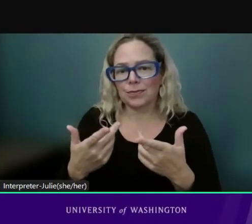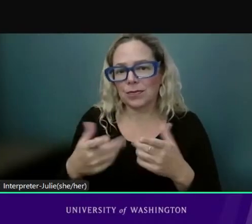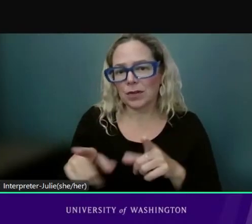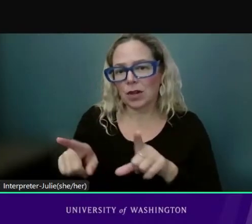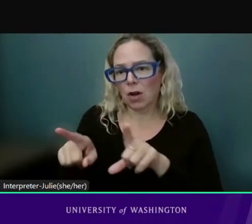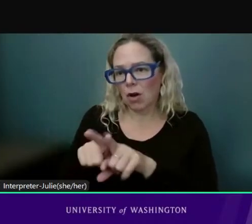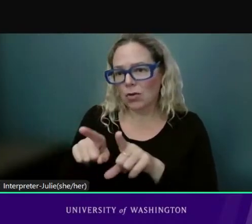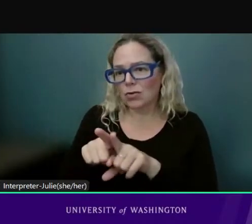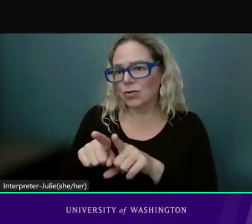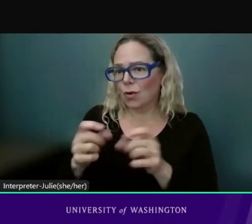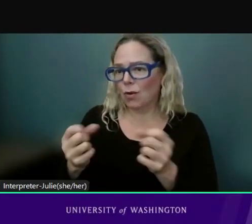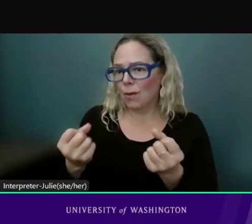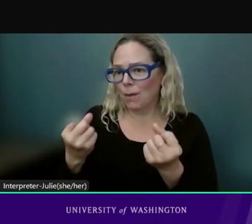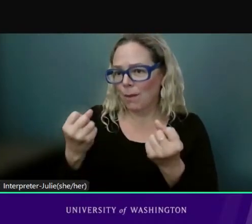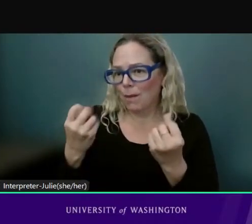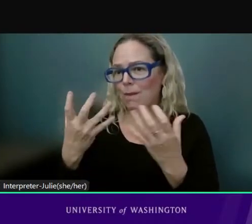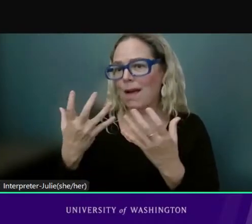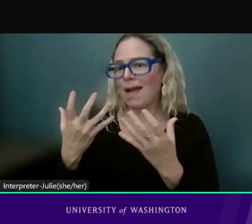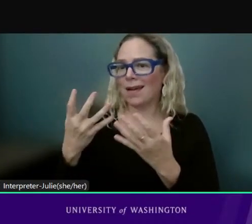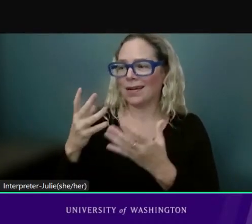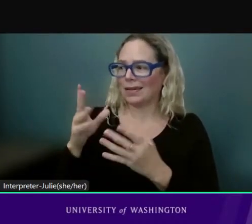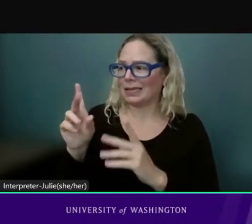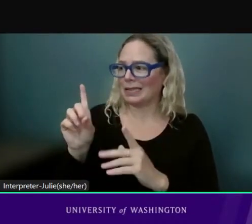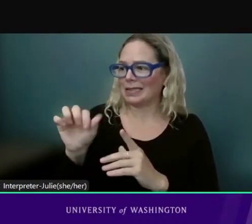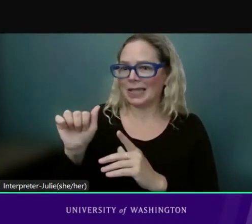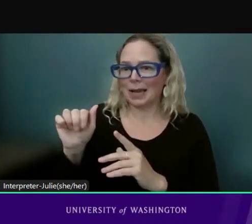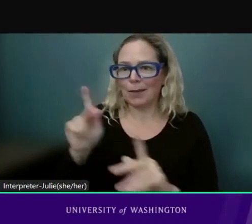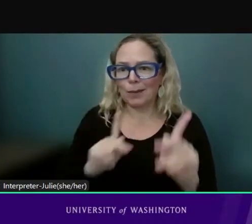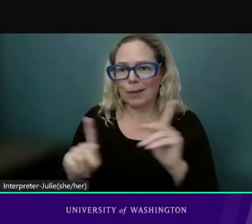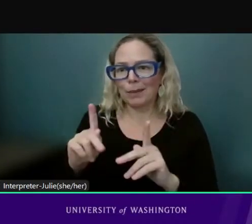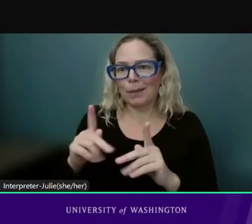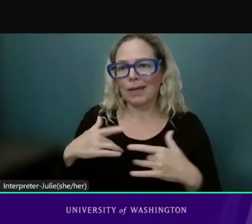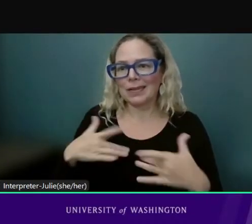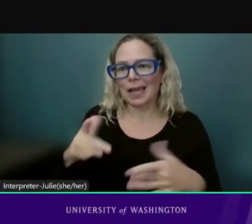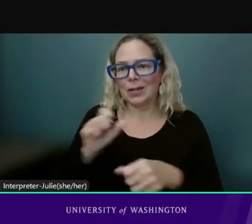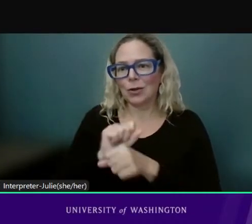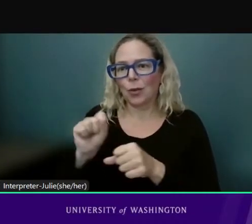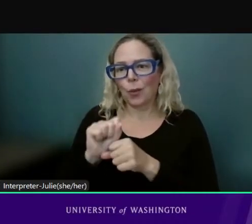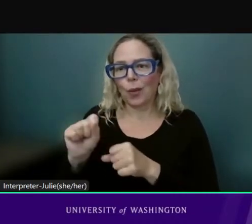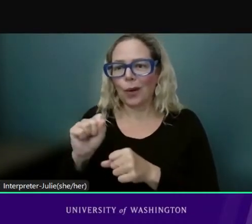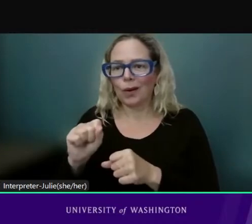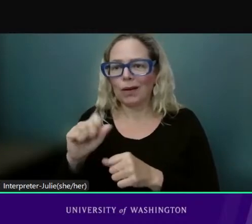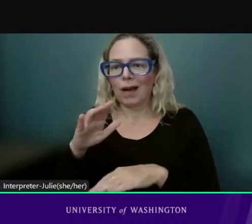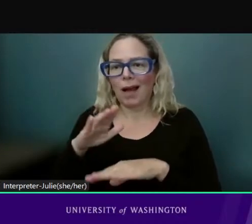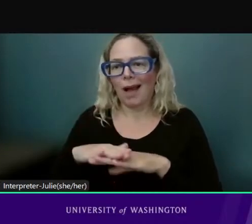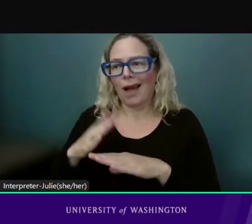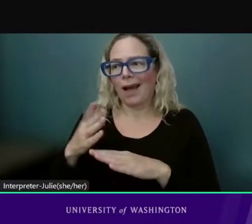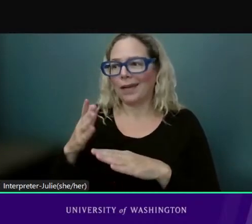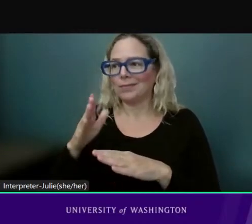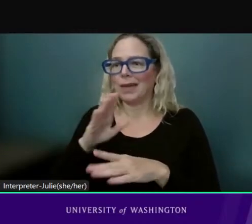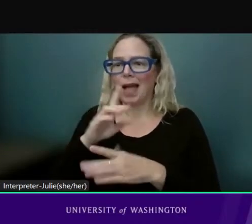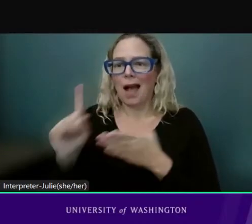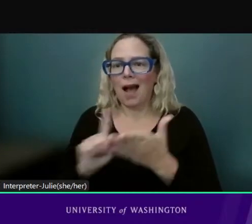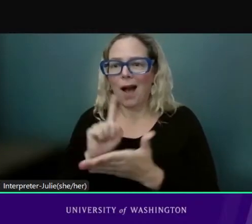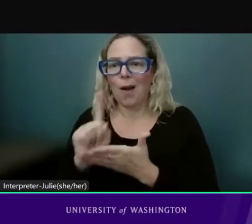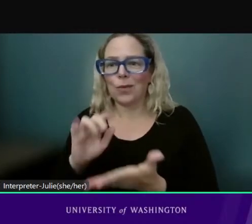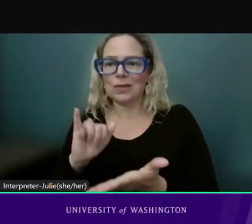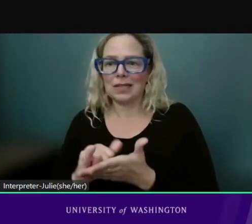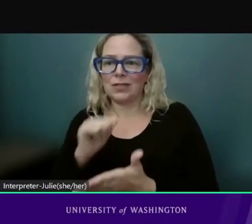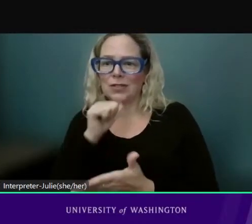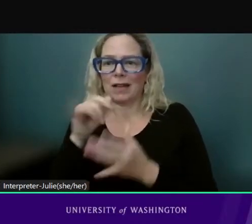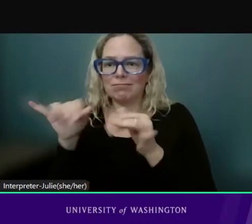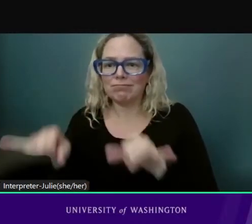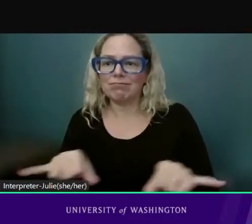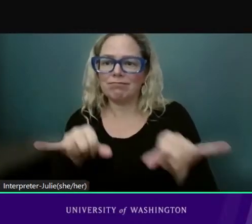non-standard hours. And these findings can be, in a way, positive and negative. We definitely see more flexible